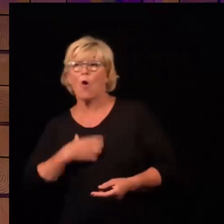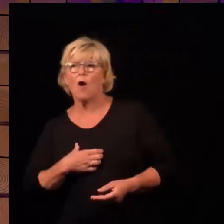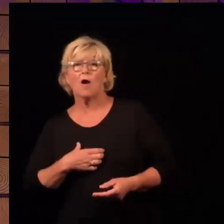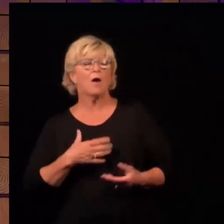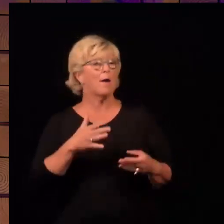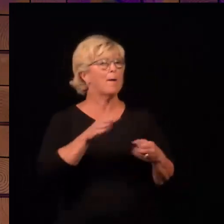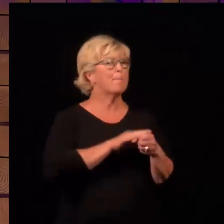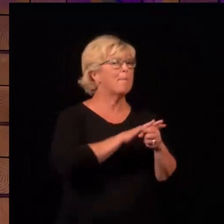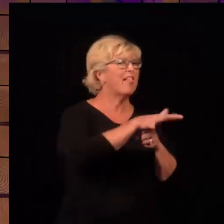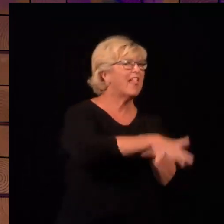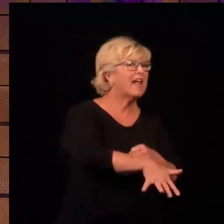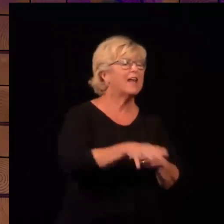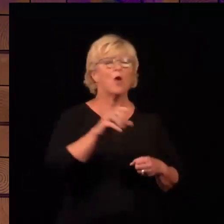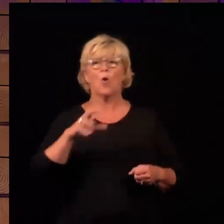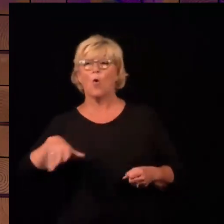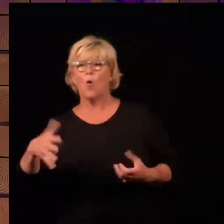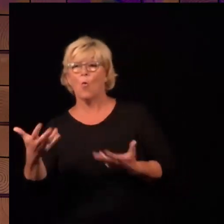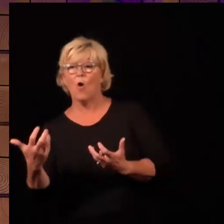plenty or in want."